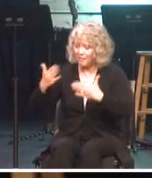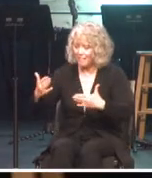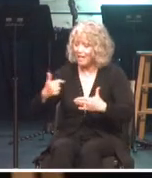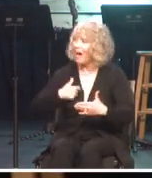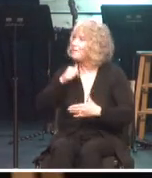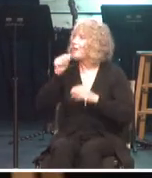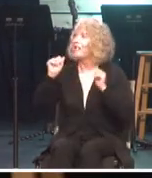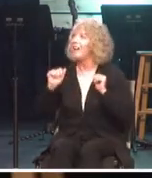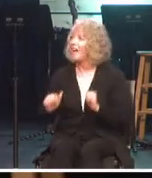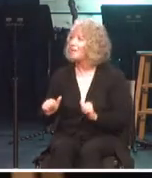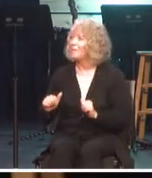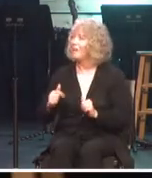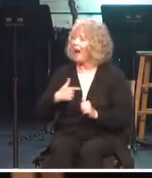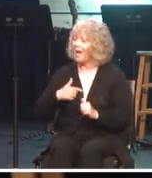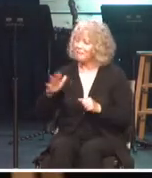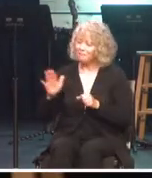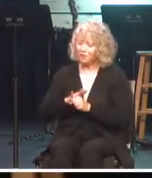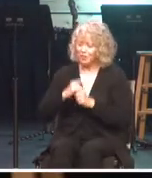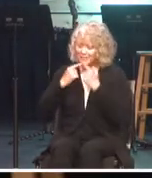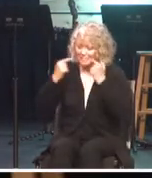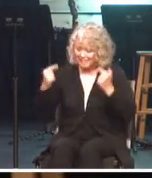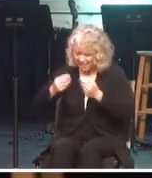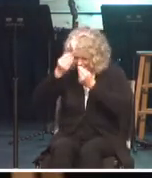depravity before the Holy One.